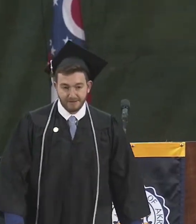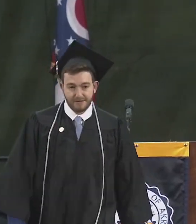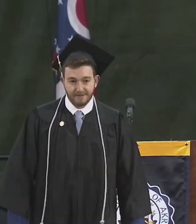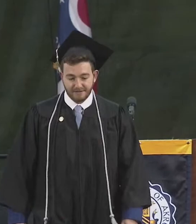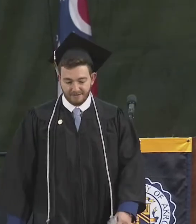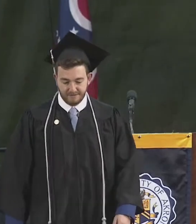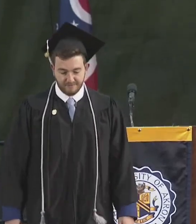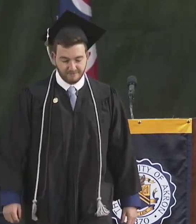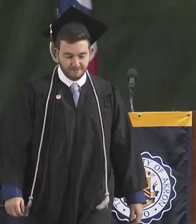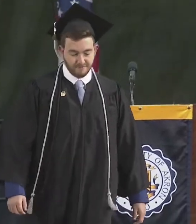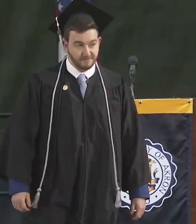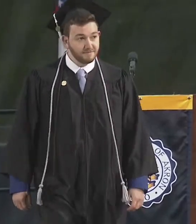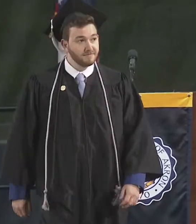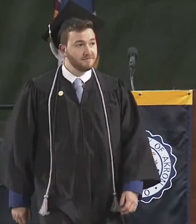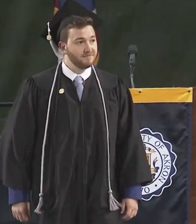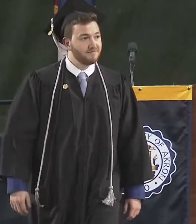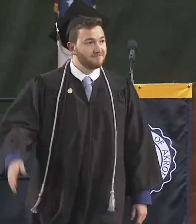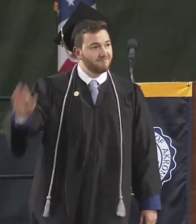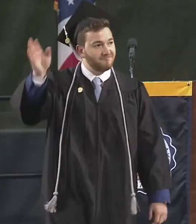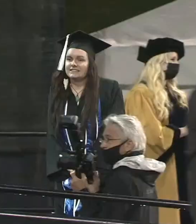Emily B. Toth.